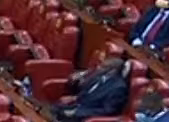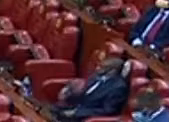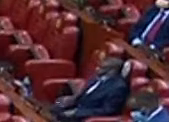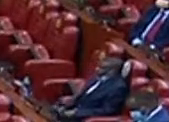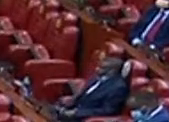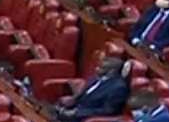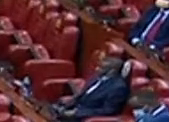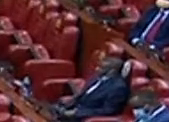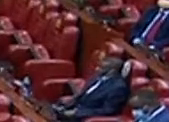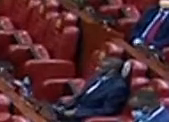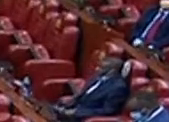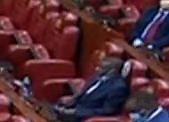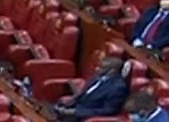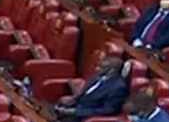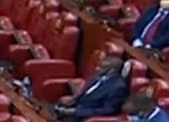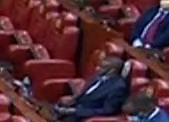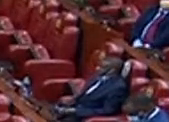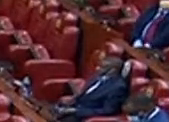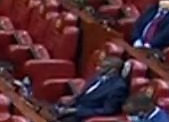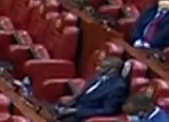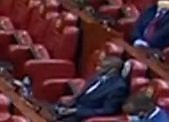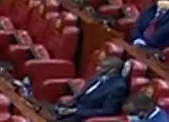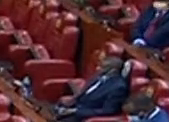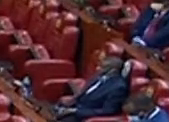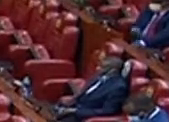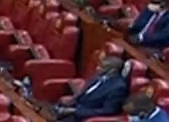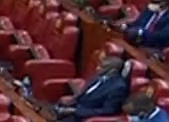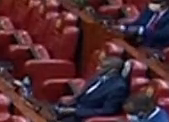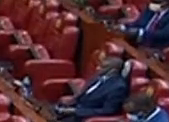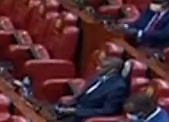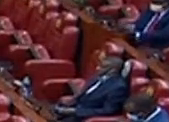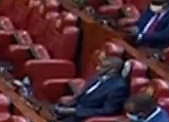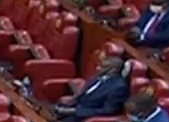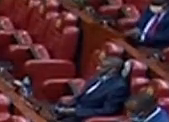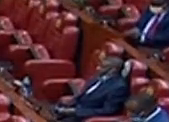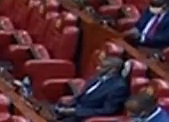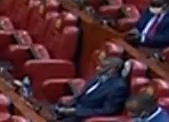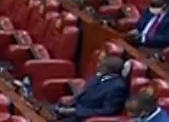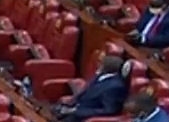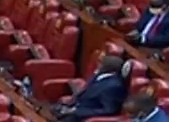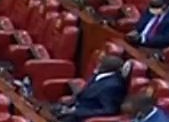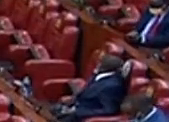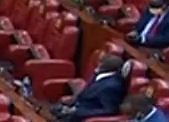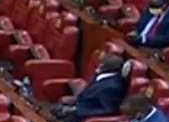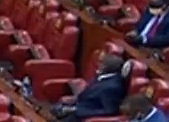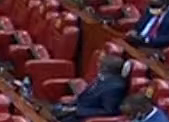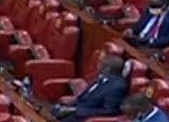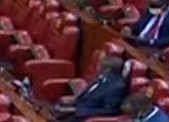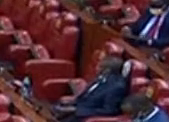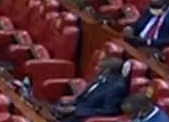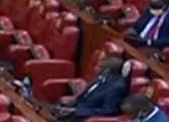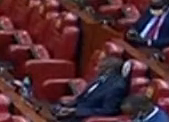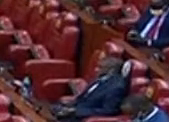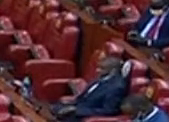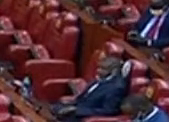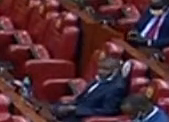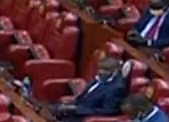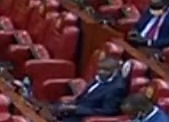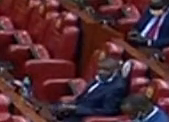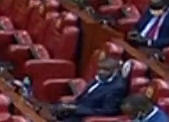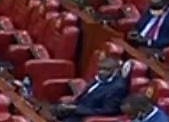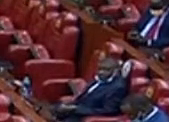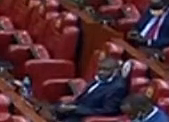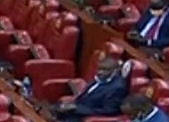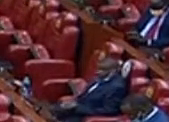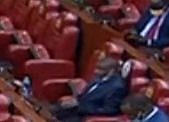And the principal object of that bill is to establish the Public Debt Management Authority as an independent body